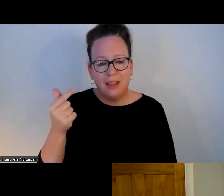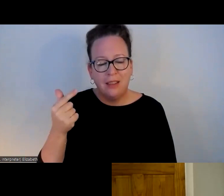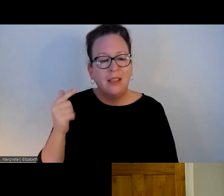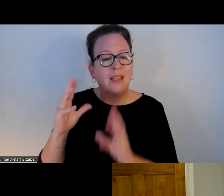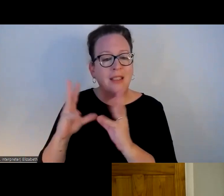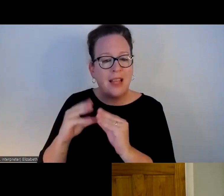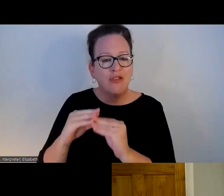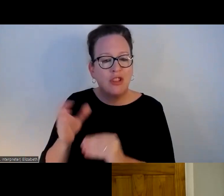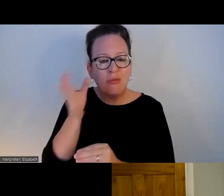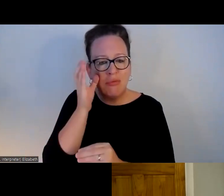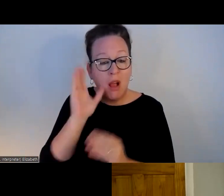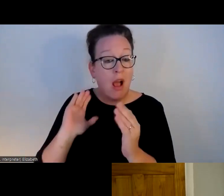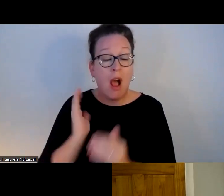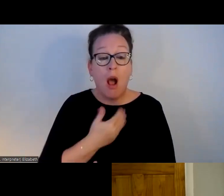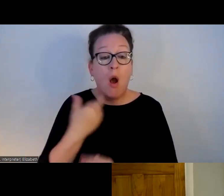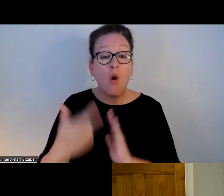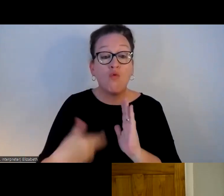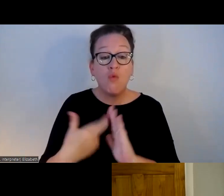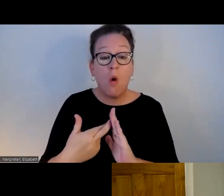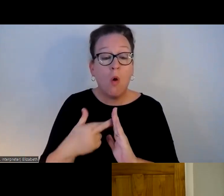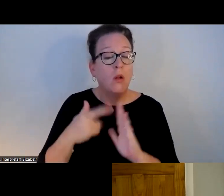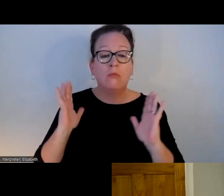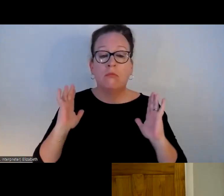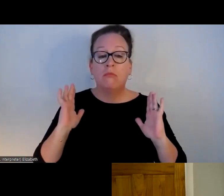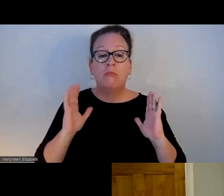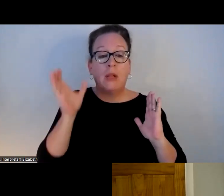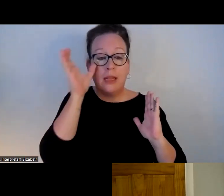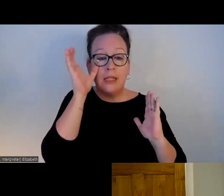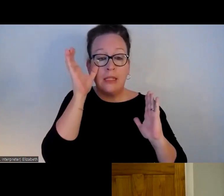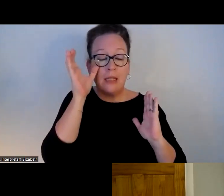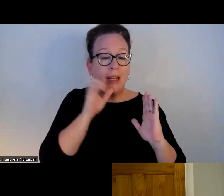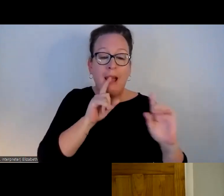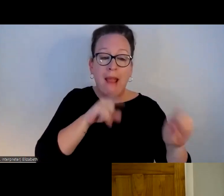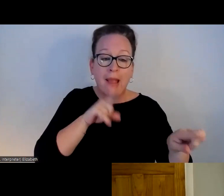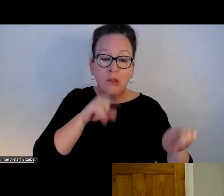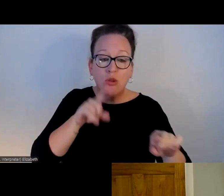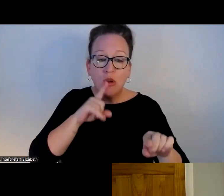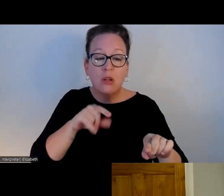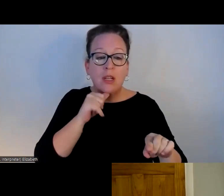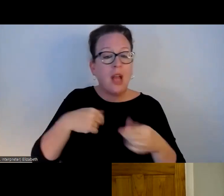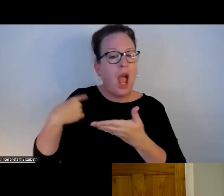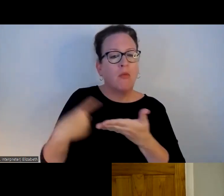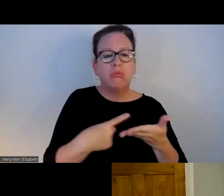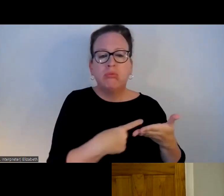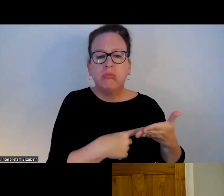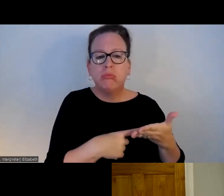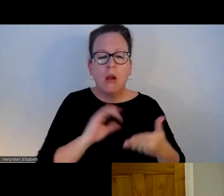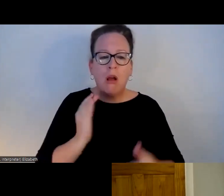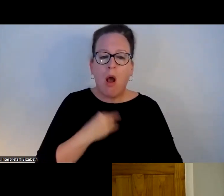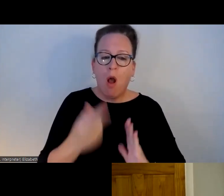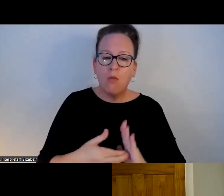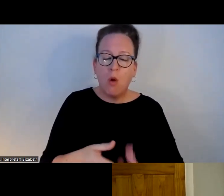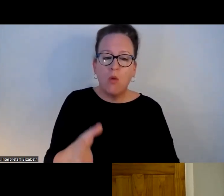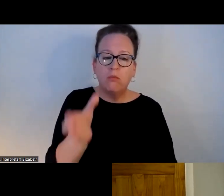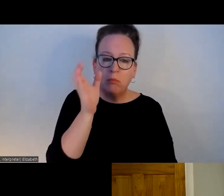listen. It's not a sort of back and forth. It's not a answering questions. It's simply just to listen to